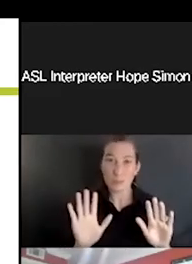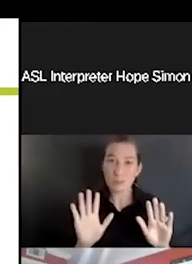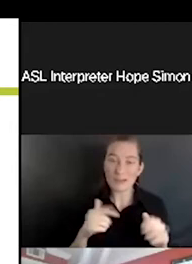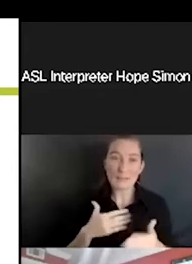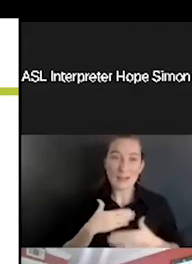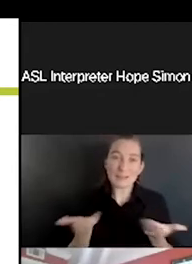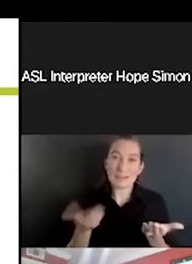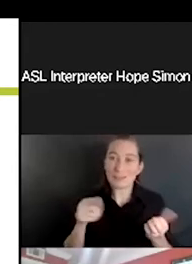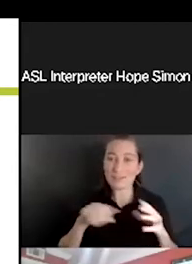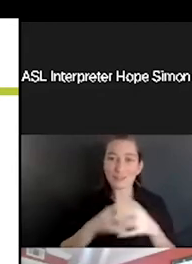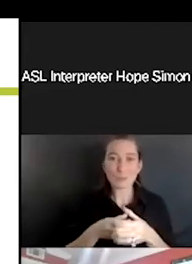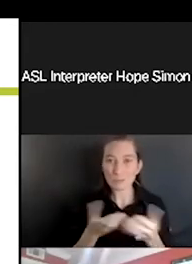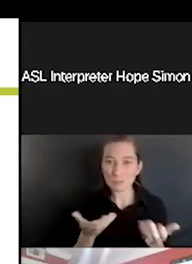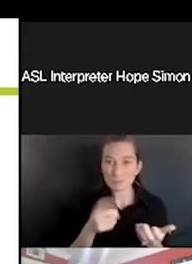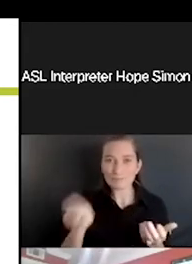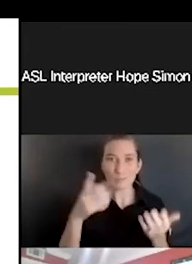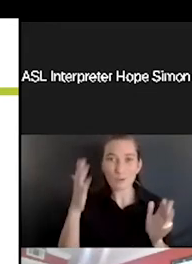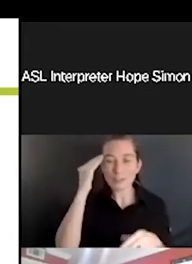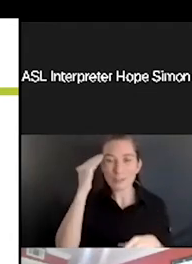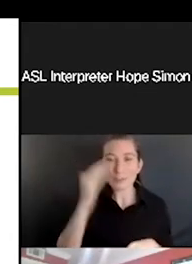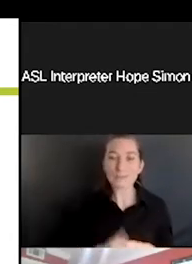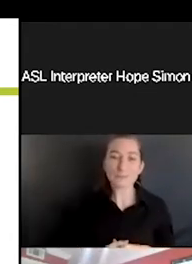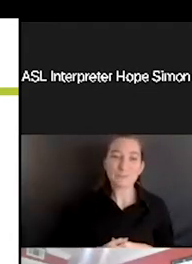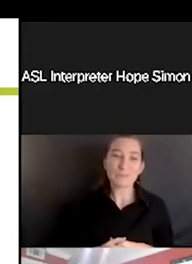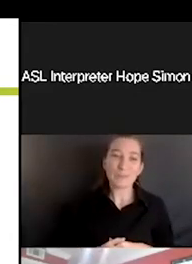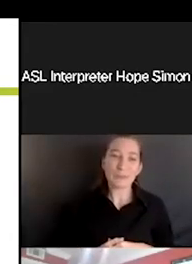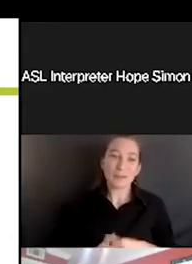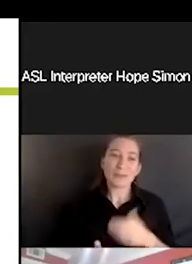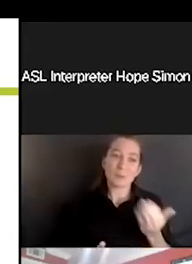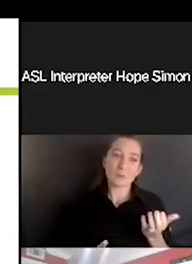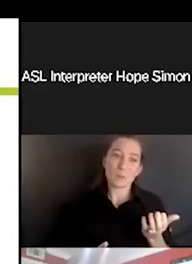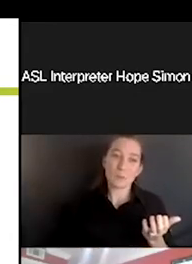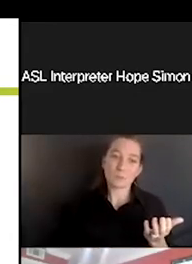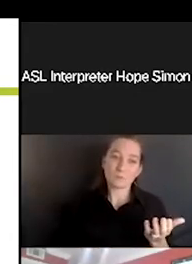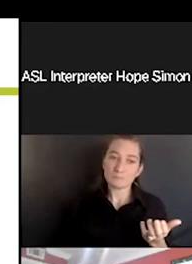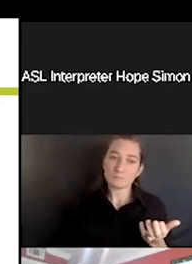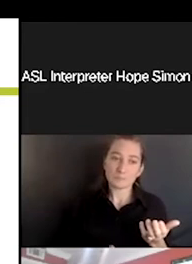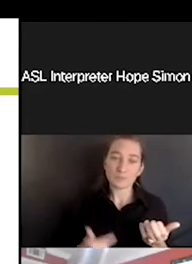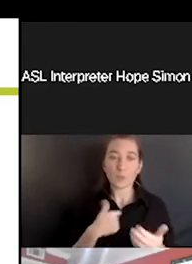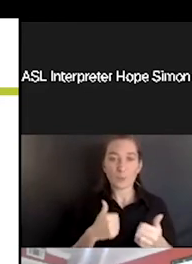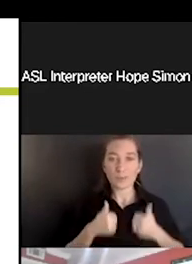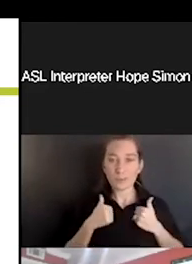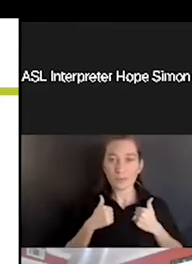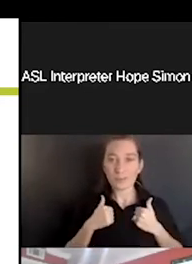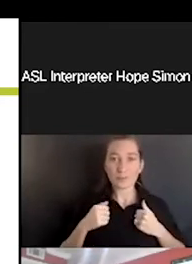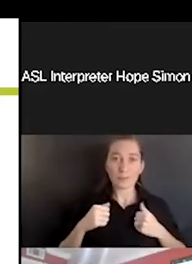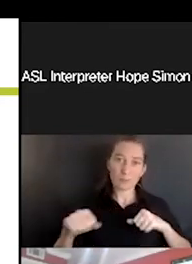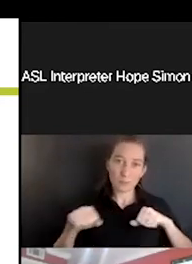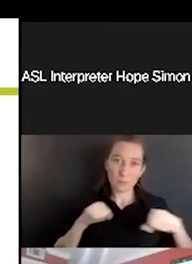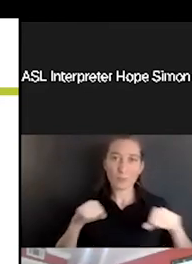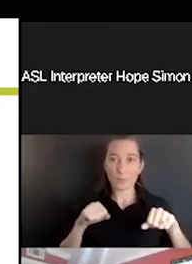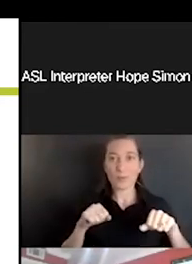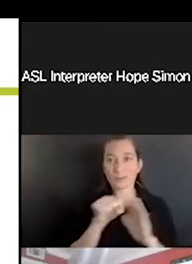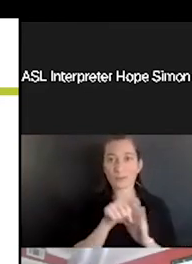know, you know, since we live in seismic country, earthquakes have happened since the beginning of time here in this area.